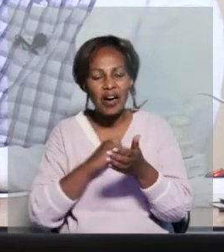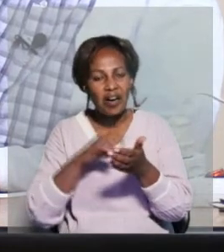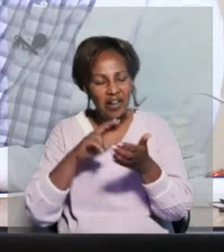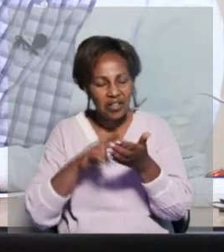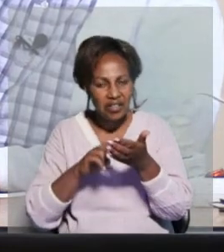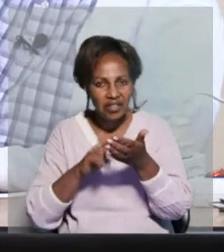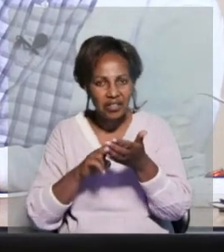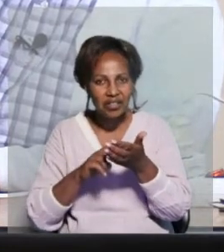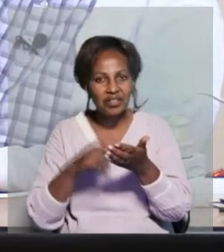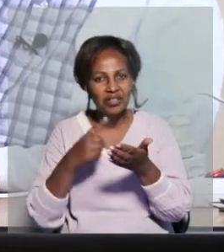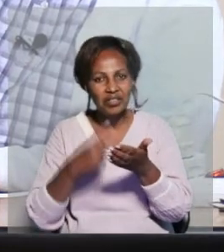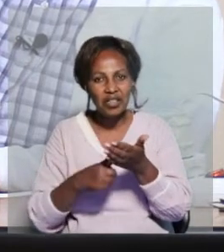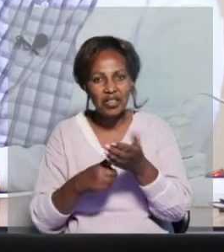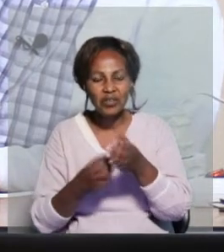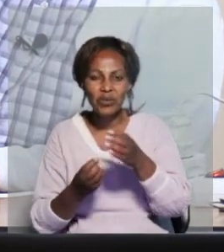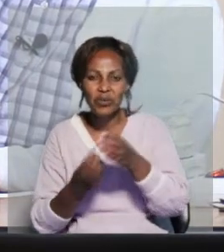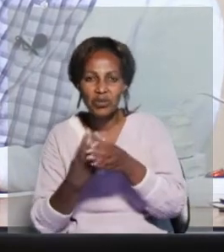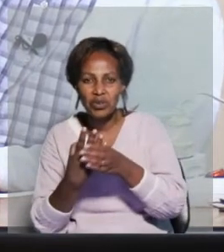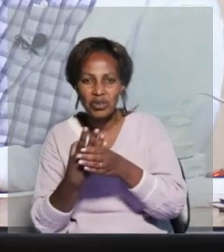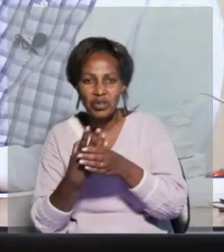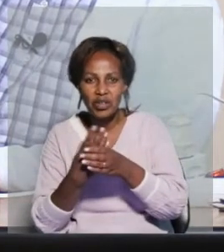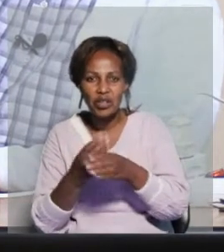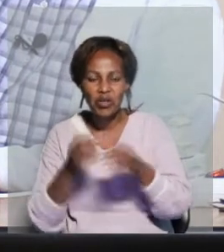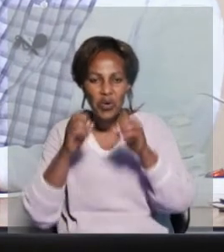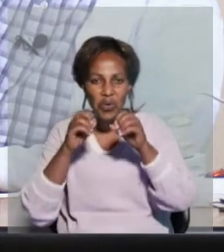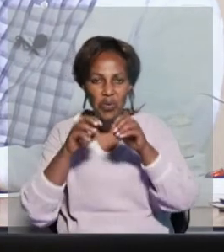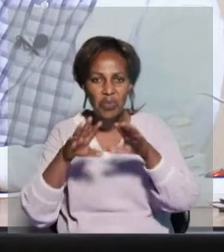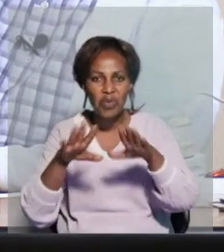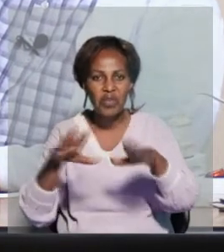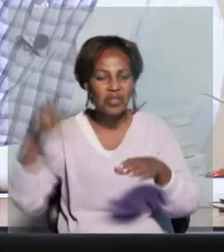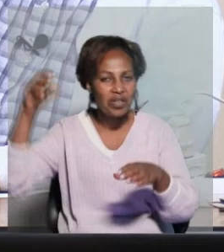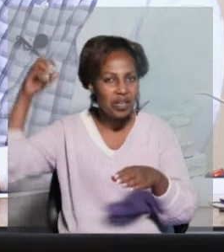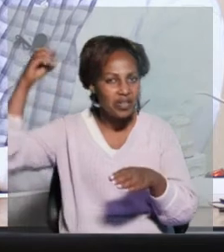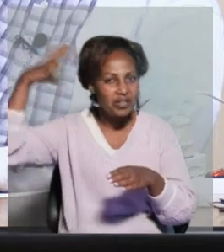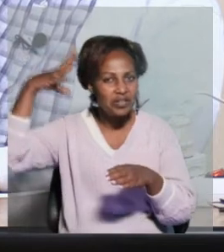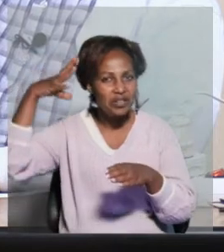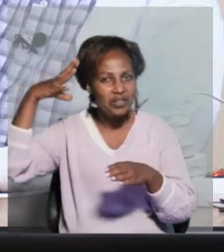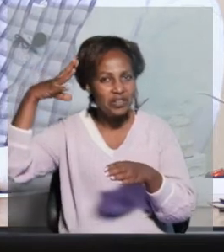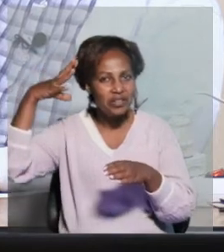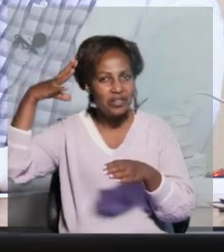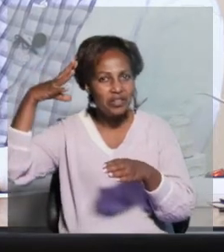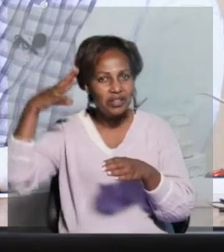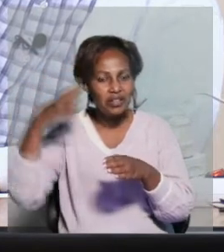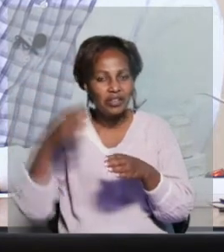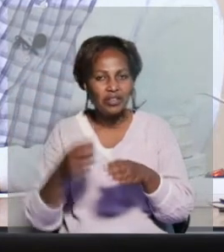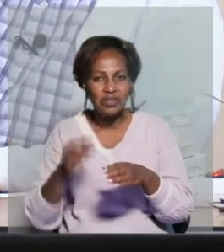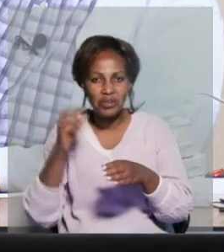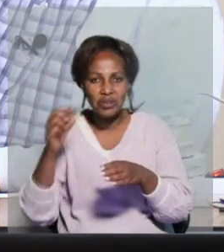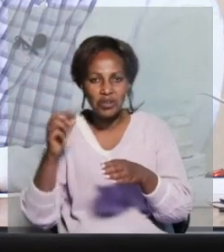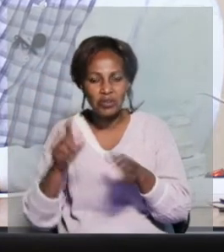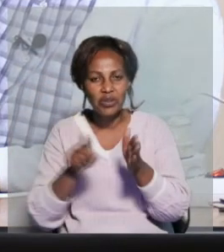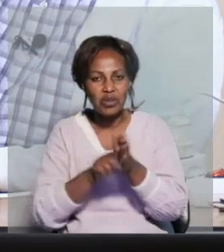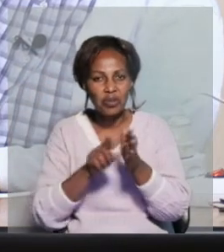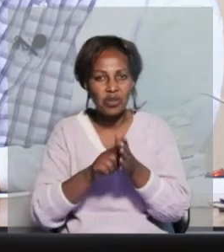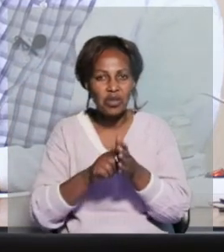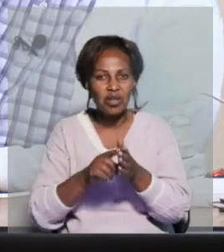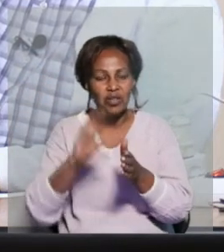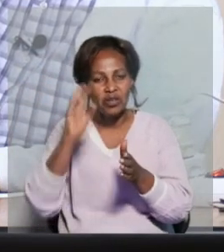light sources are sources which emit light. Mm-hmm. And some examples are